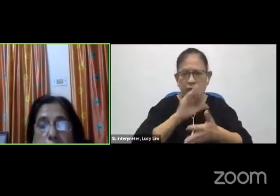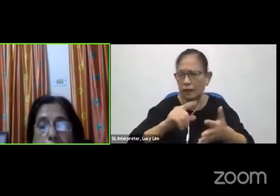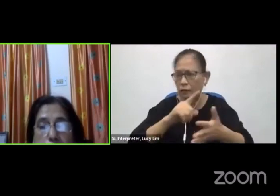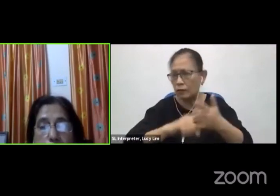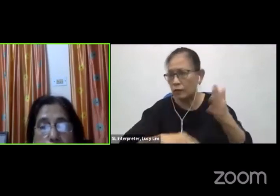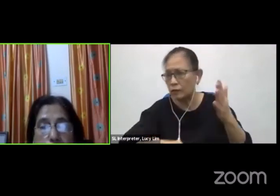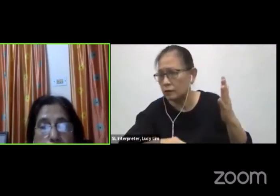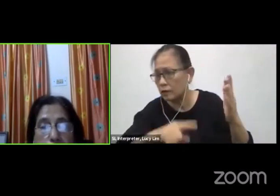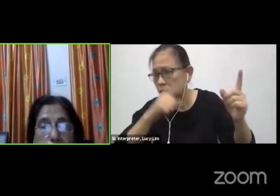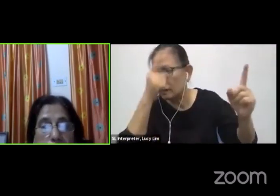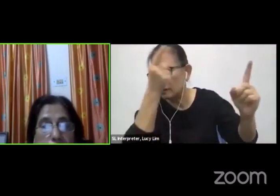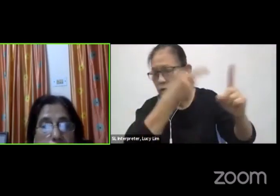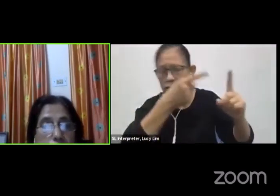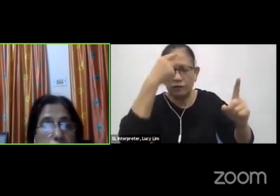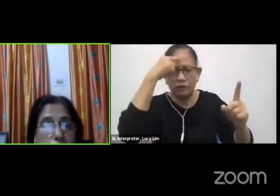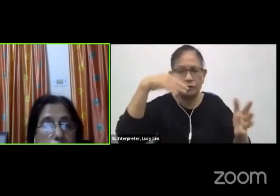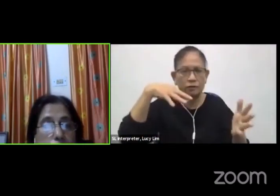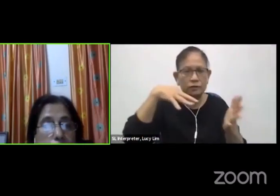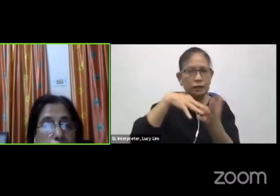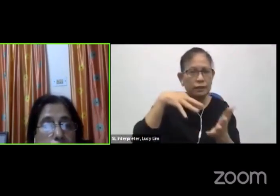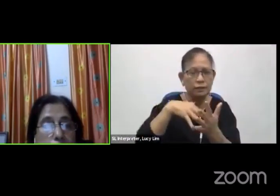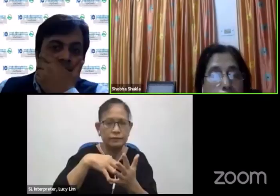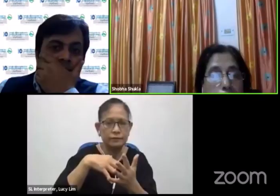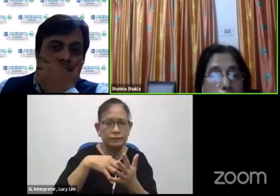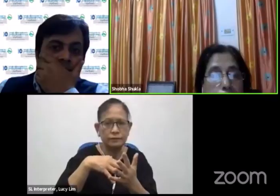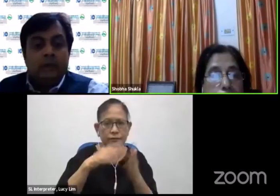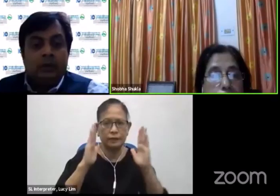study? Ajay?